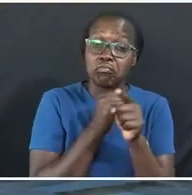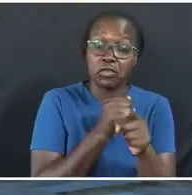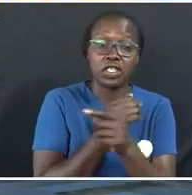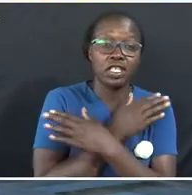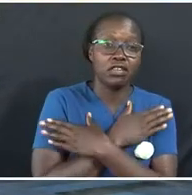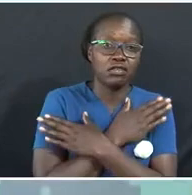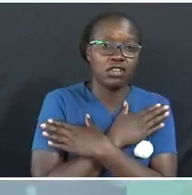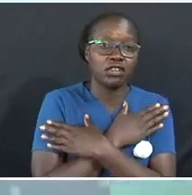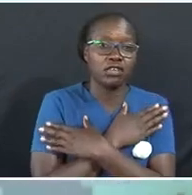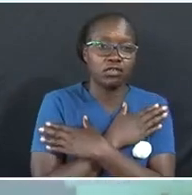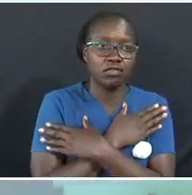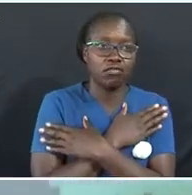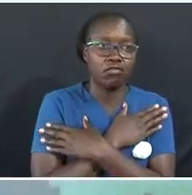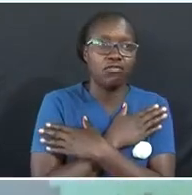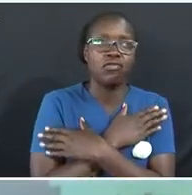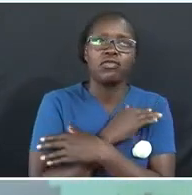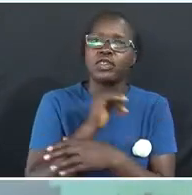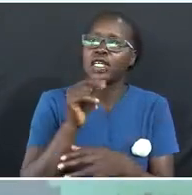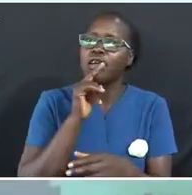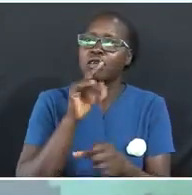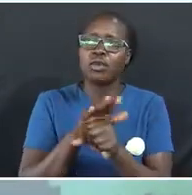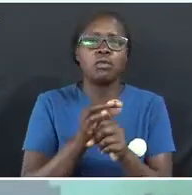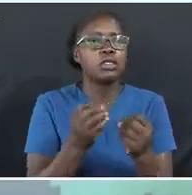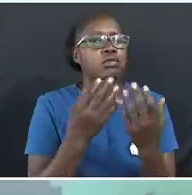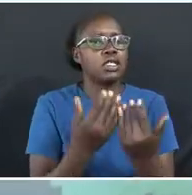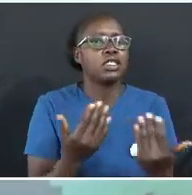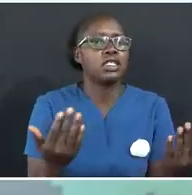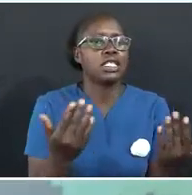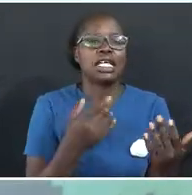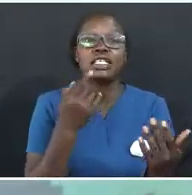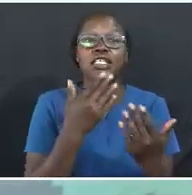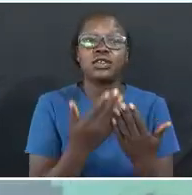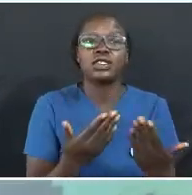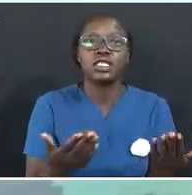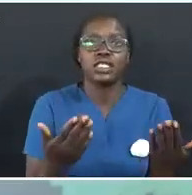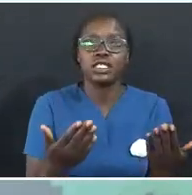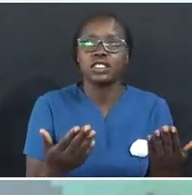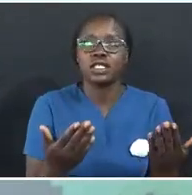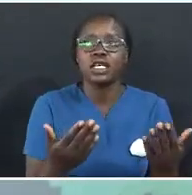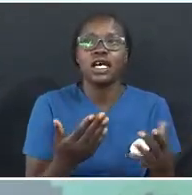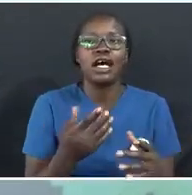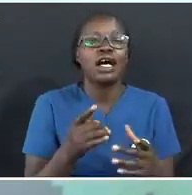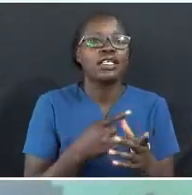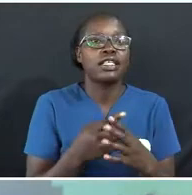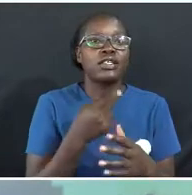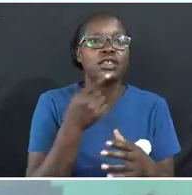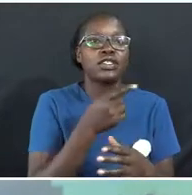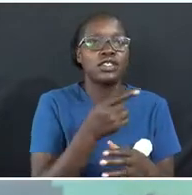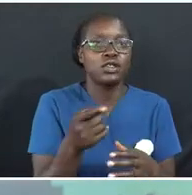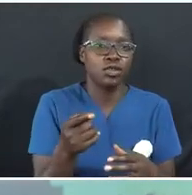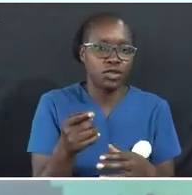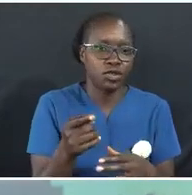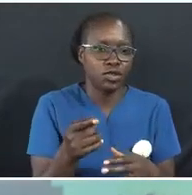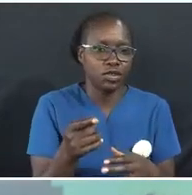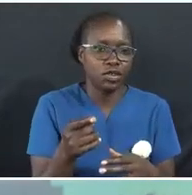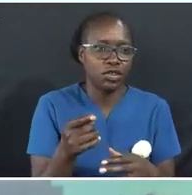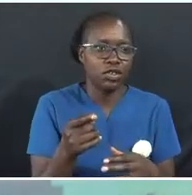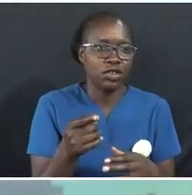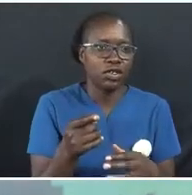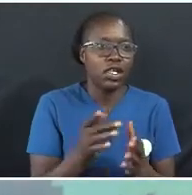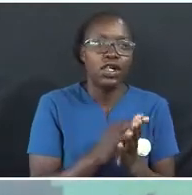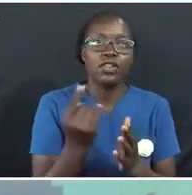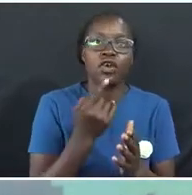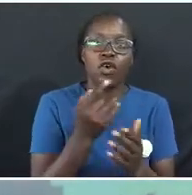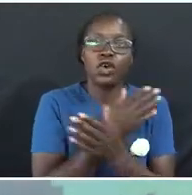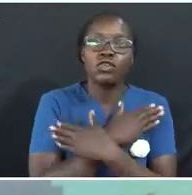that you have, he can promise you many things, can tell you things. But let me tell you, they say this, the only friendship